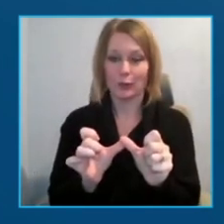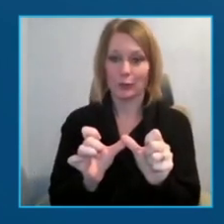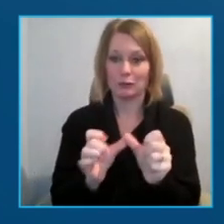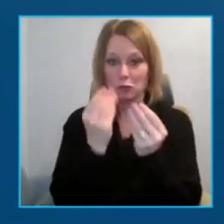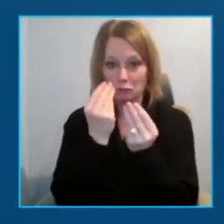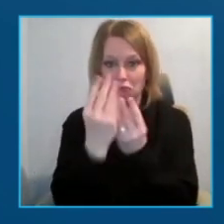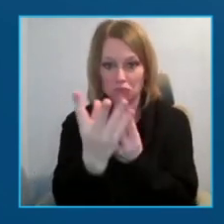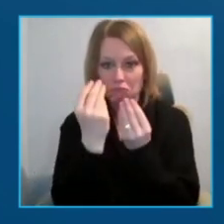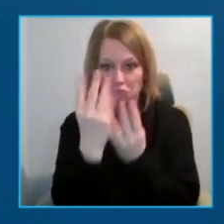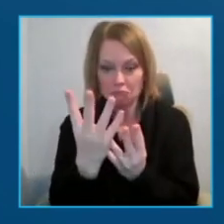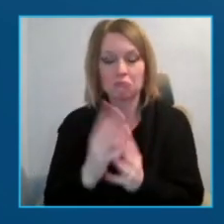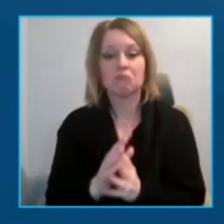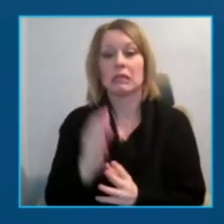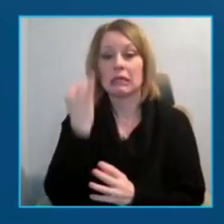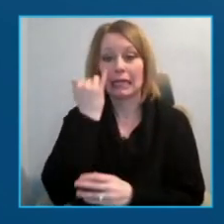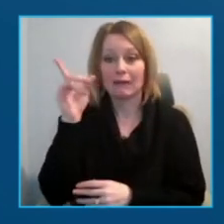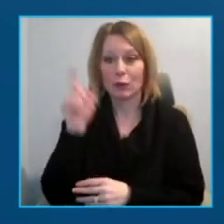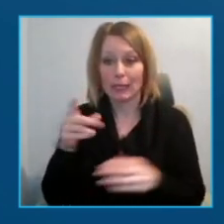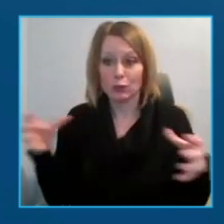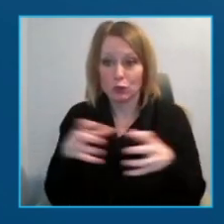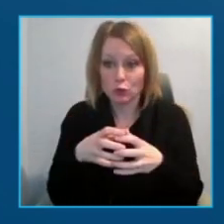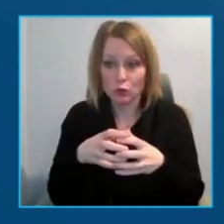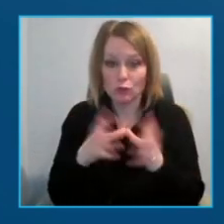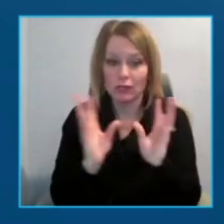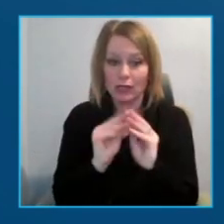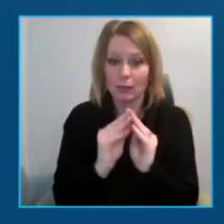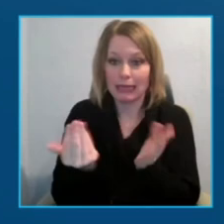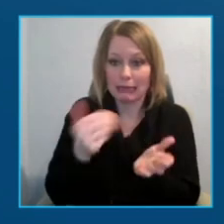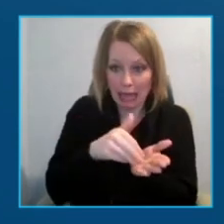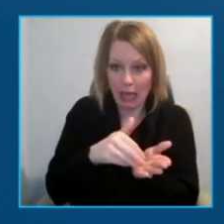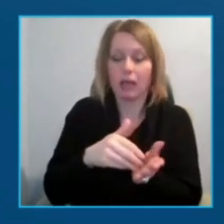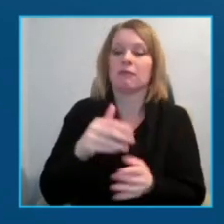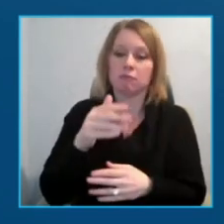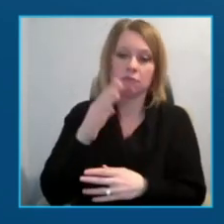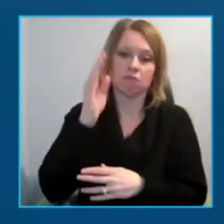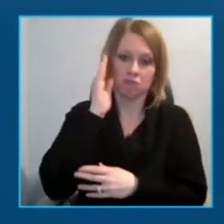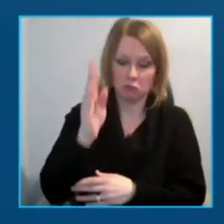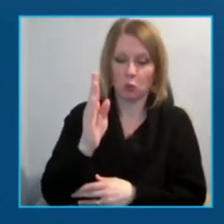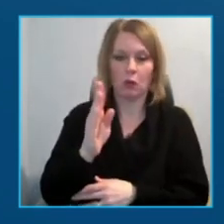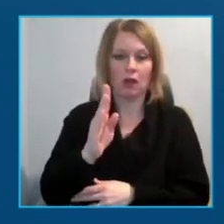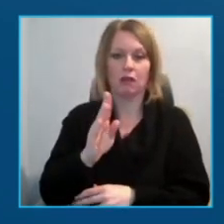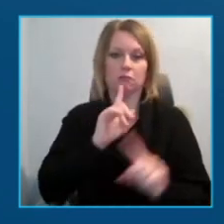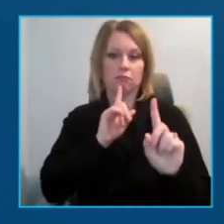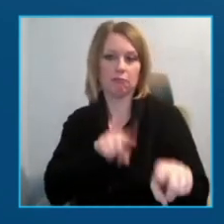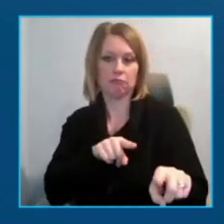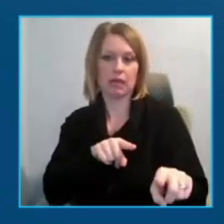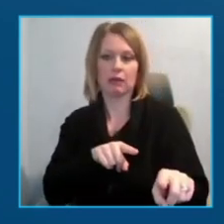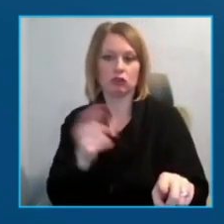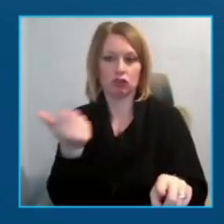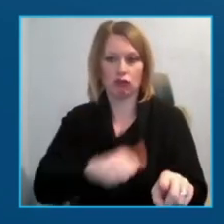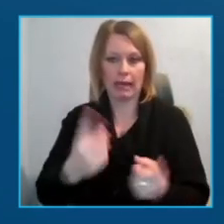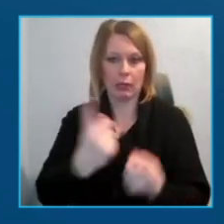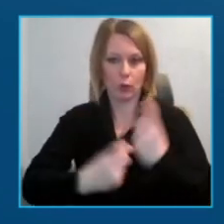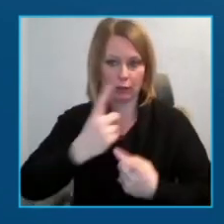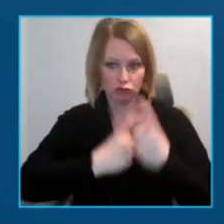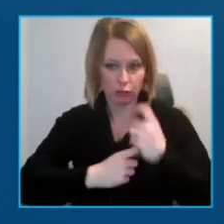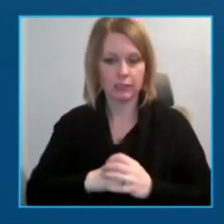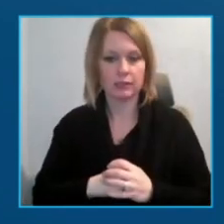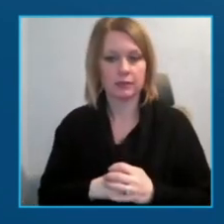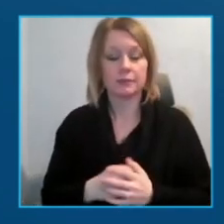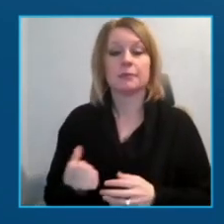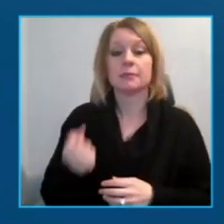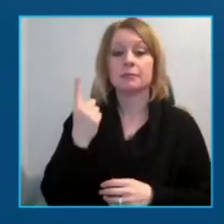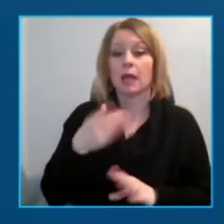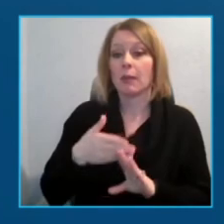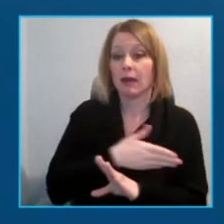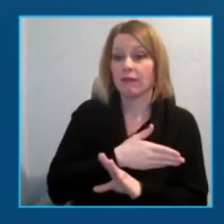pull this group together if needed to address any questions as they may arise. As I mentioned at the outset of our call,